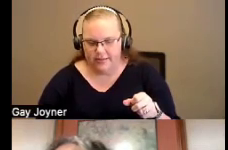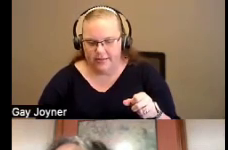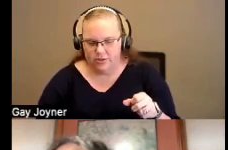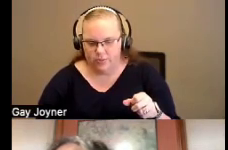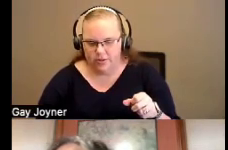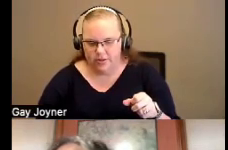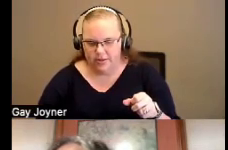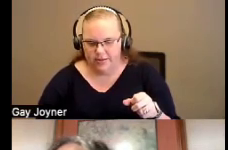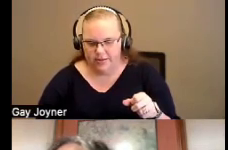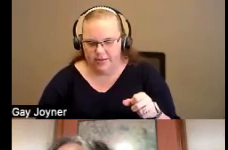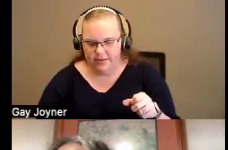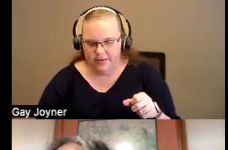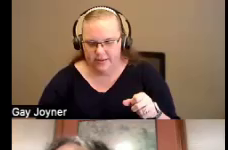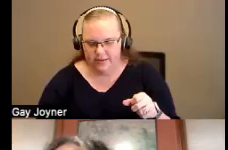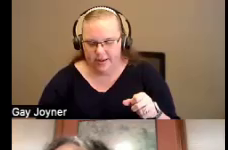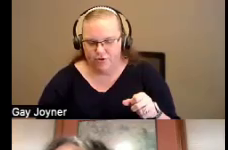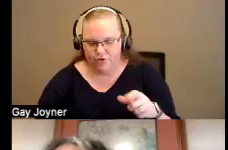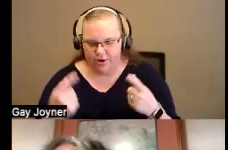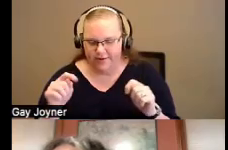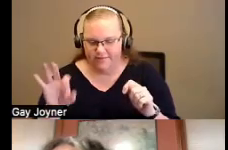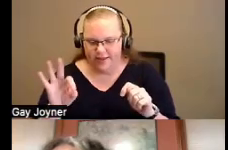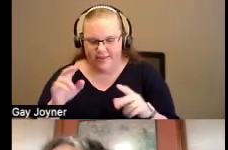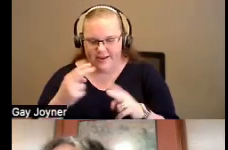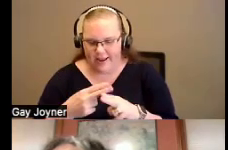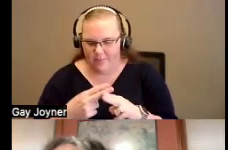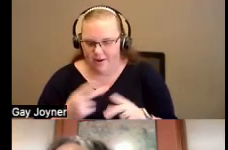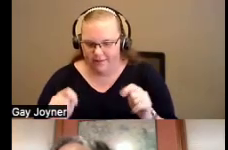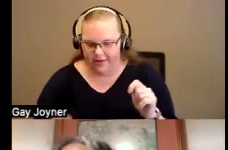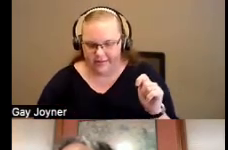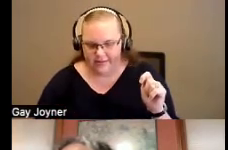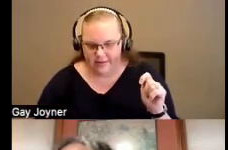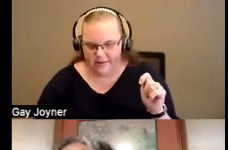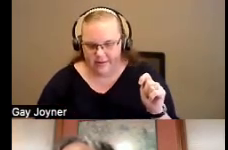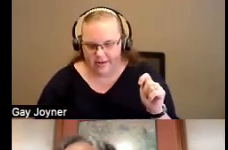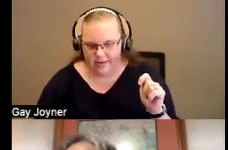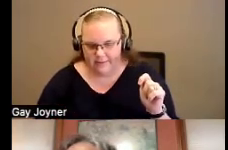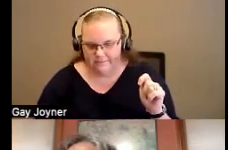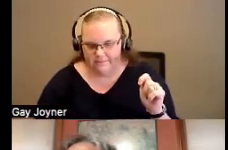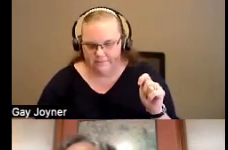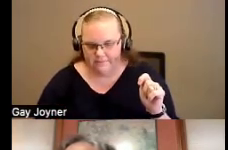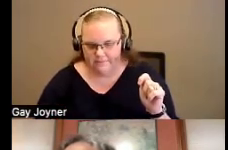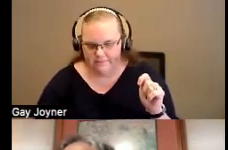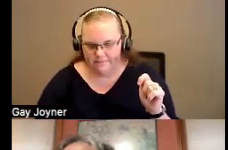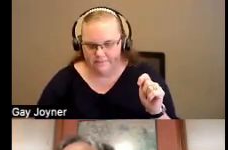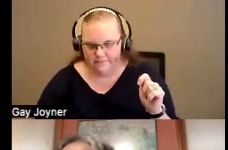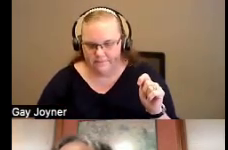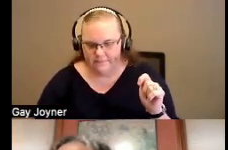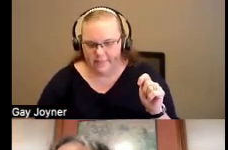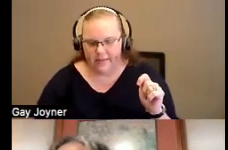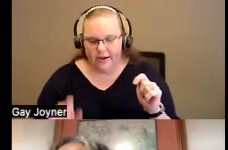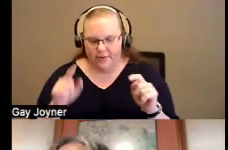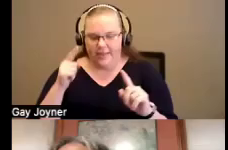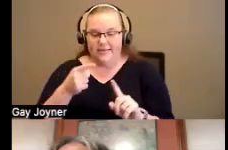Right. wait, This one, I'm trying to find the name of it. Um, and art.